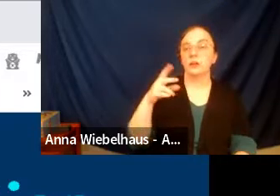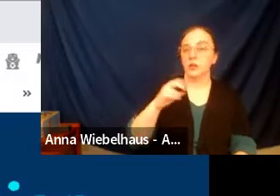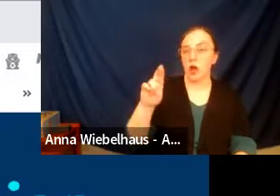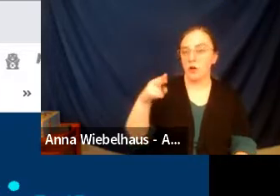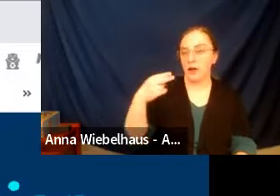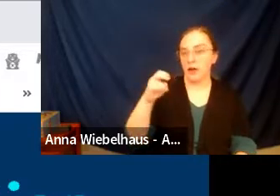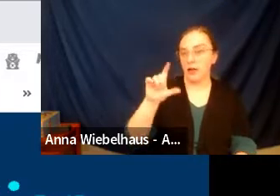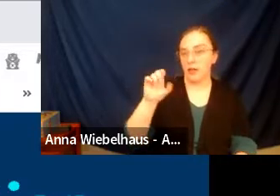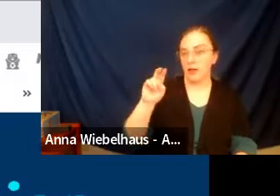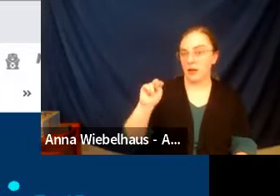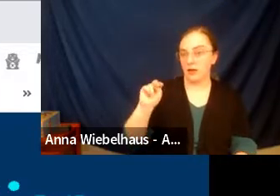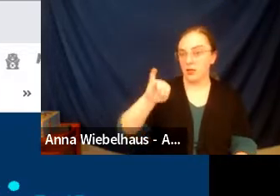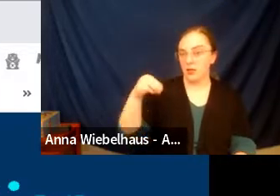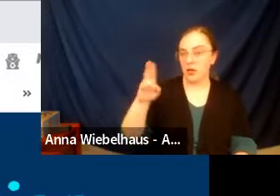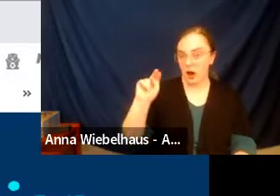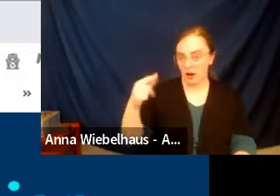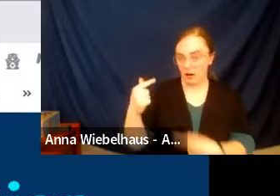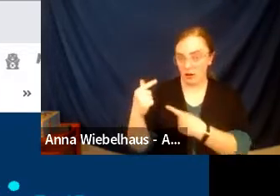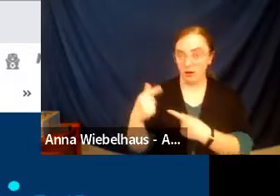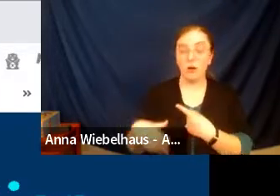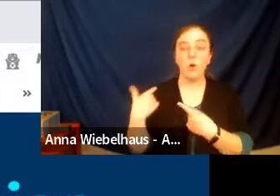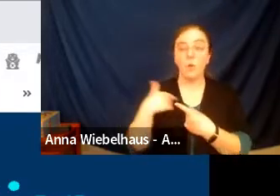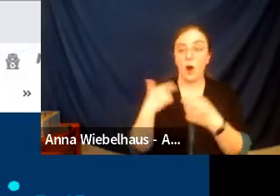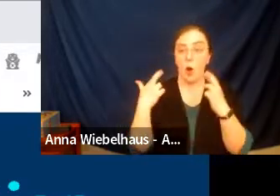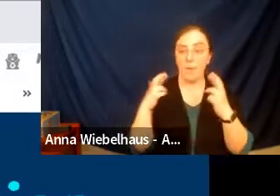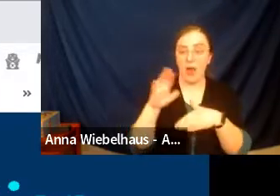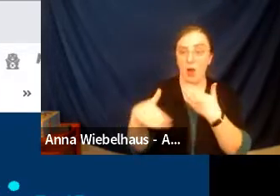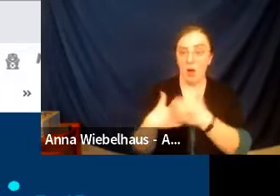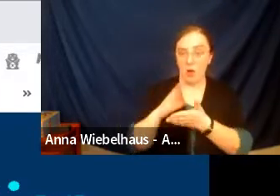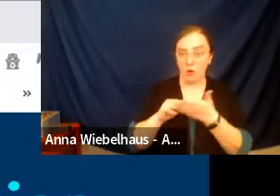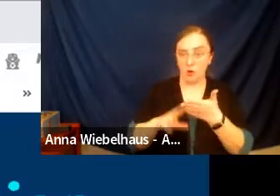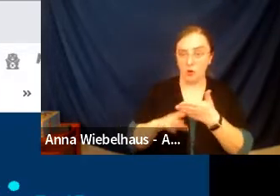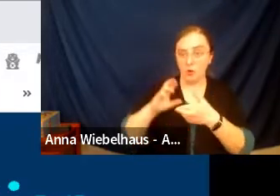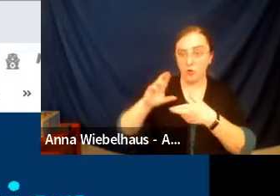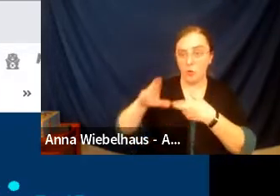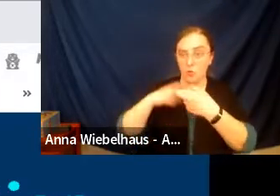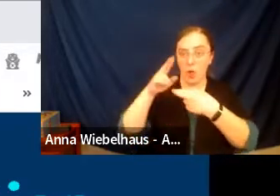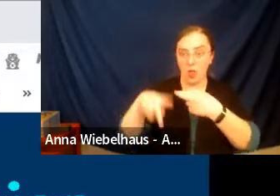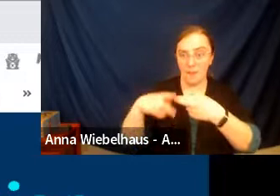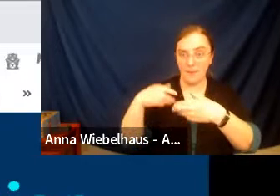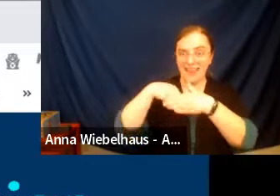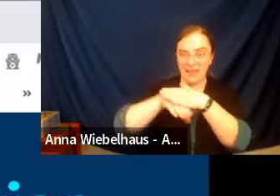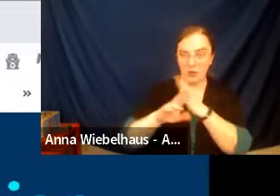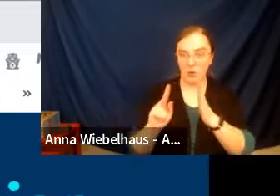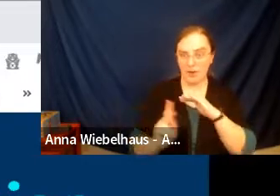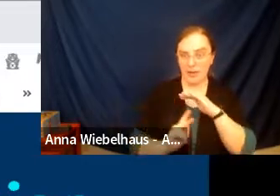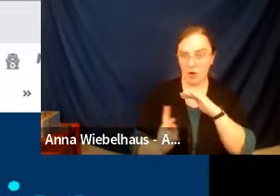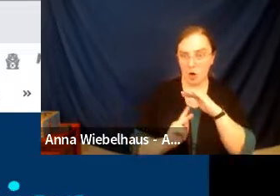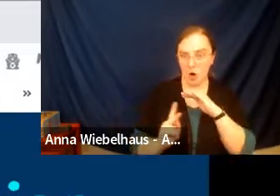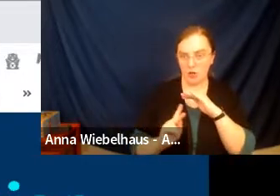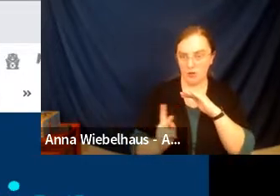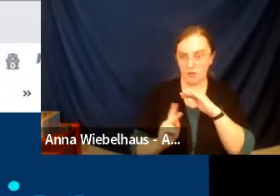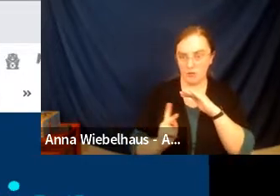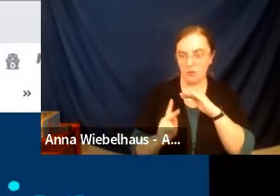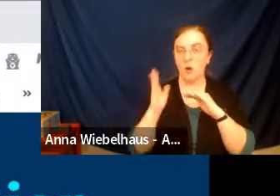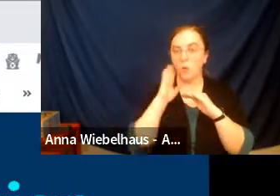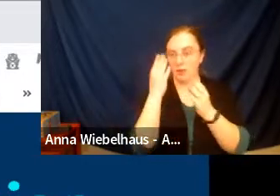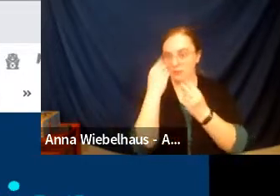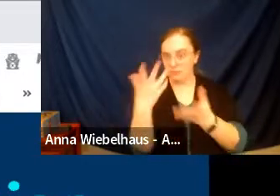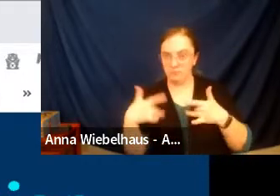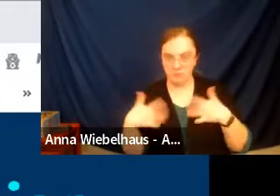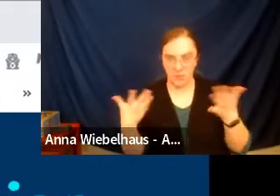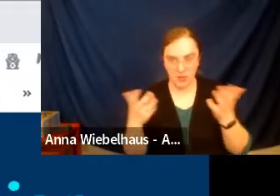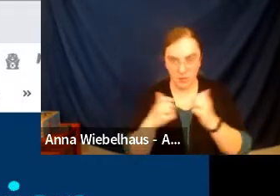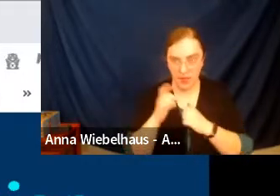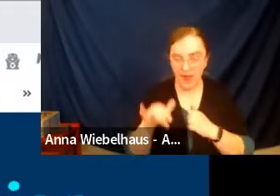automatically roll all students up into kindergarten, and we will provide some more information about that very soon. If you've